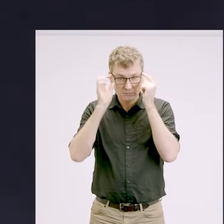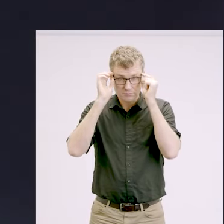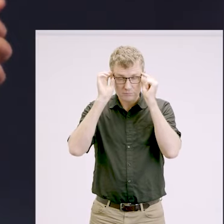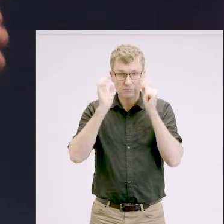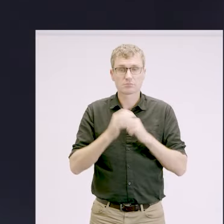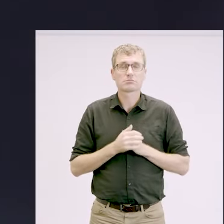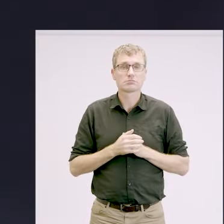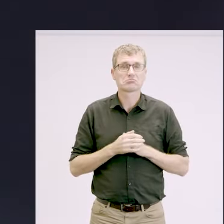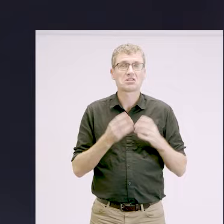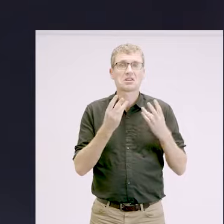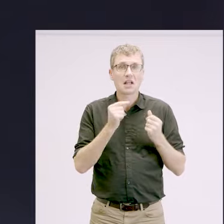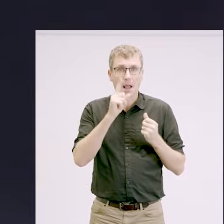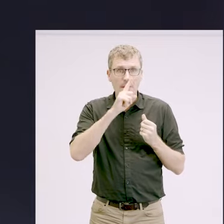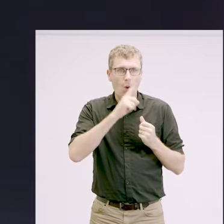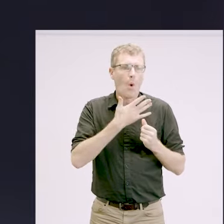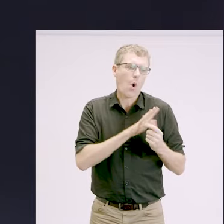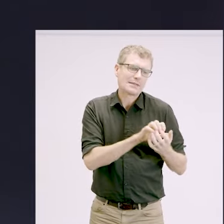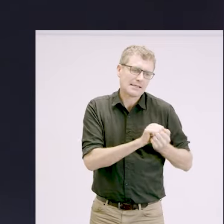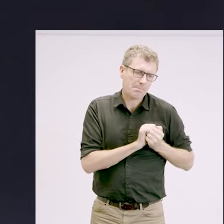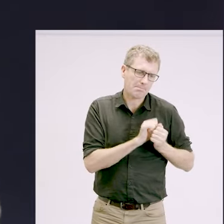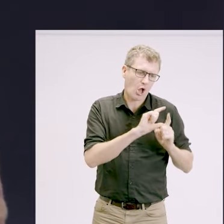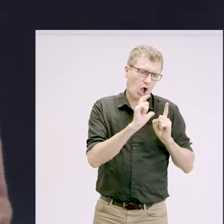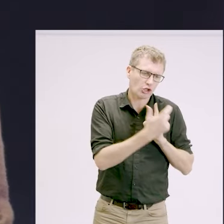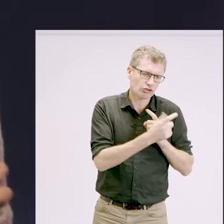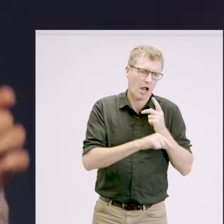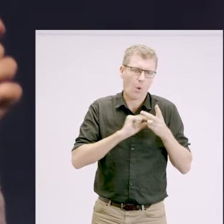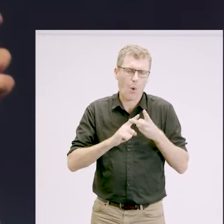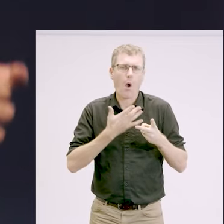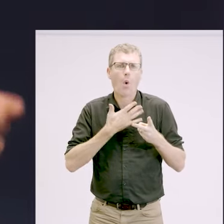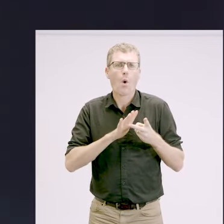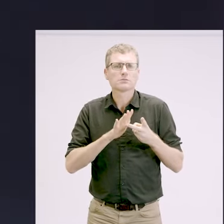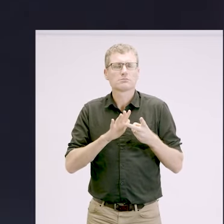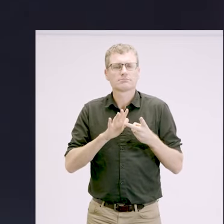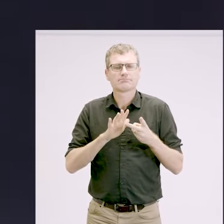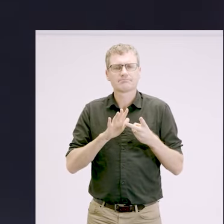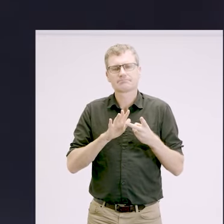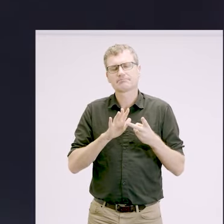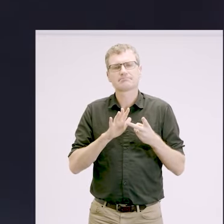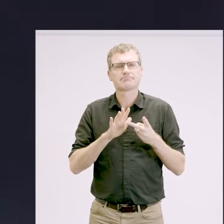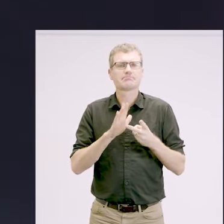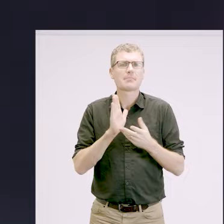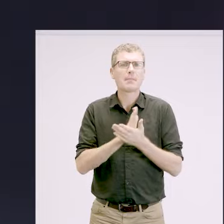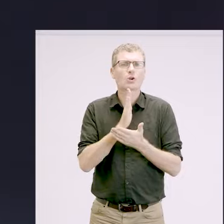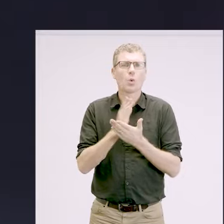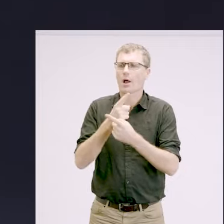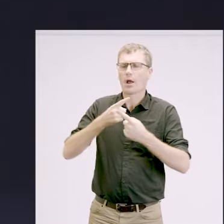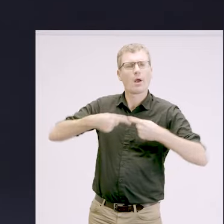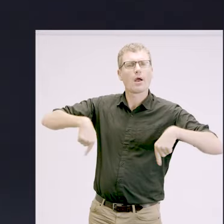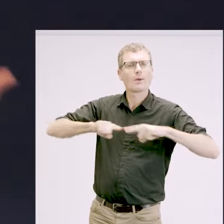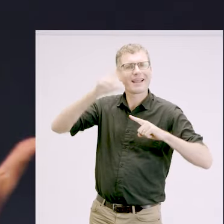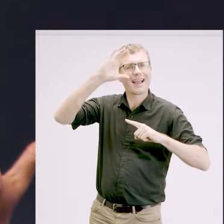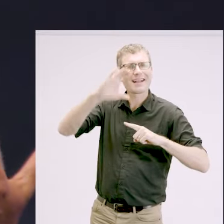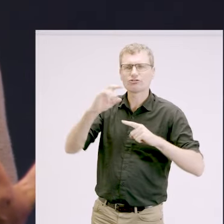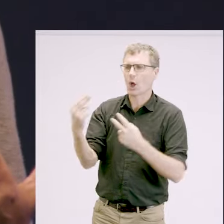mind, right? Whether it be about the preservation of cultural power or whether it be about the preservation of respectability, right?